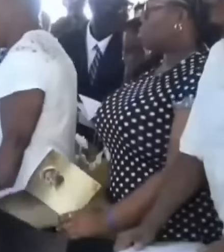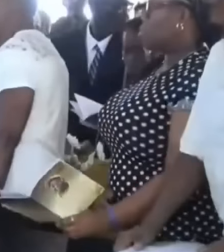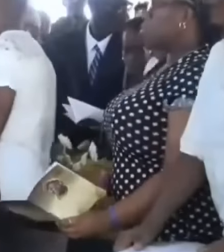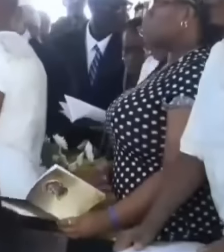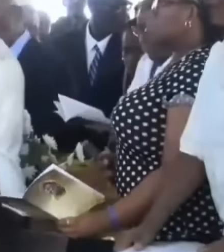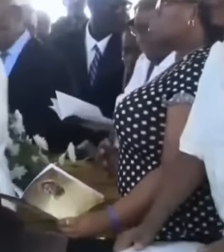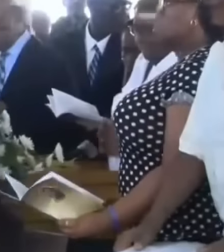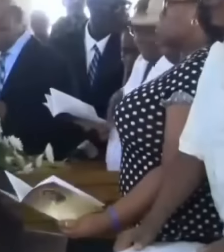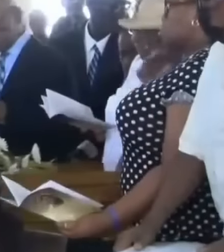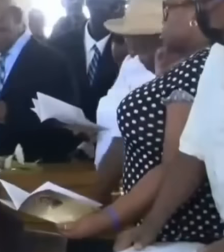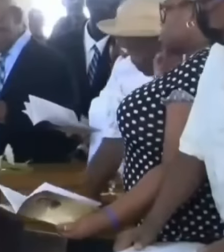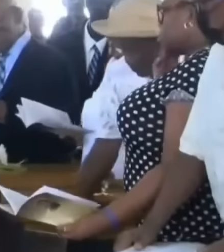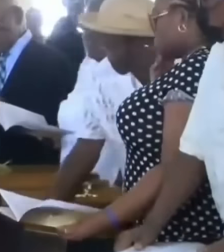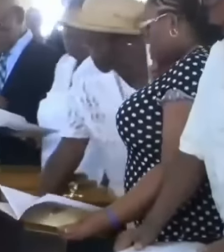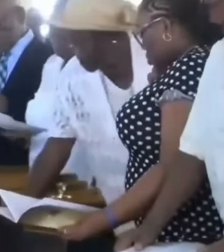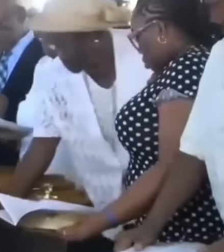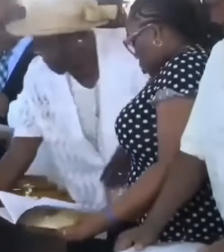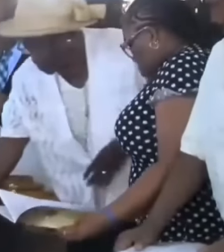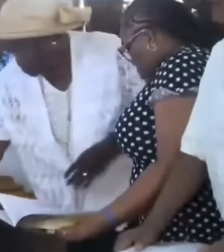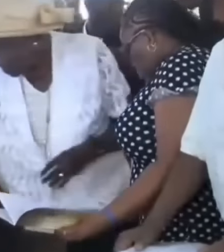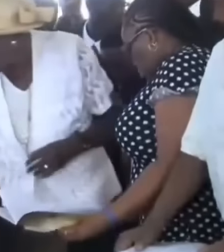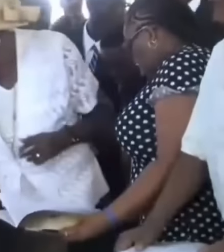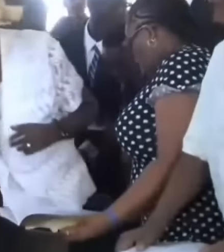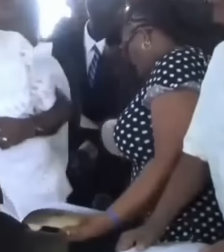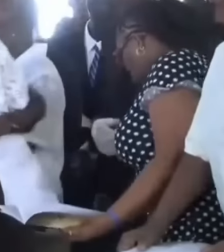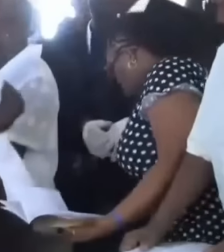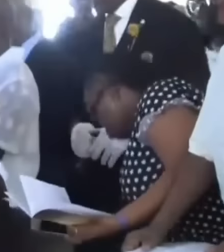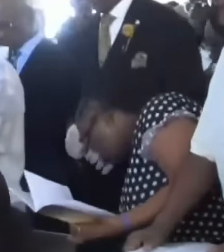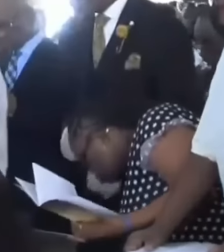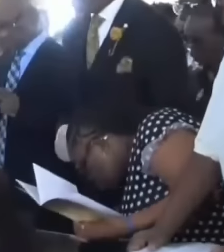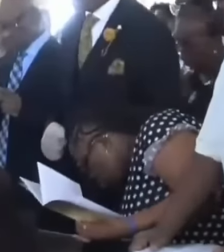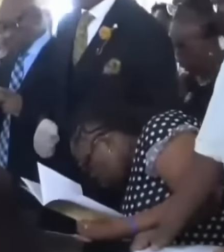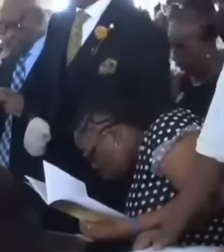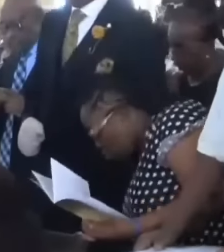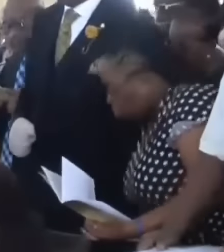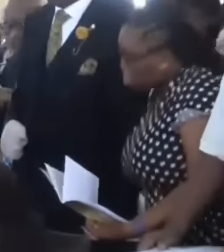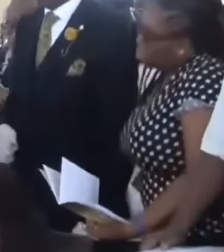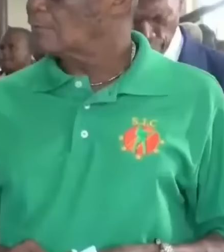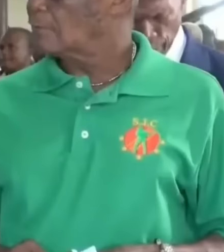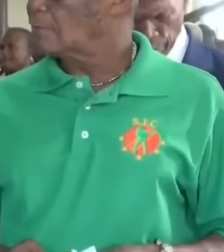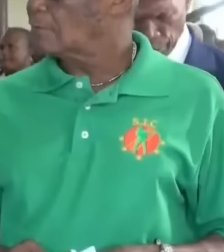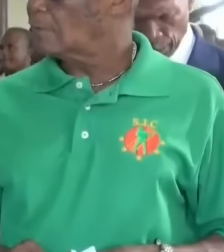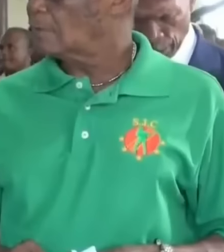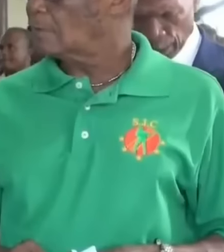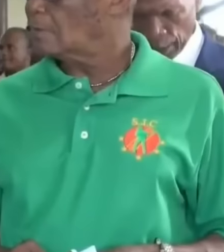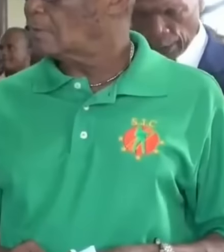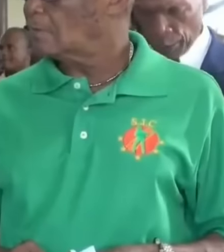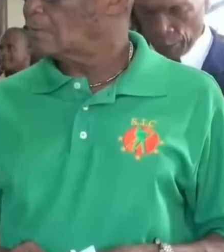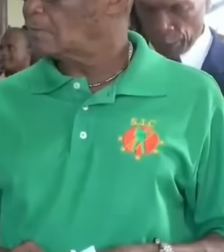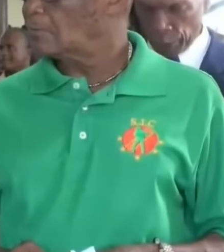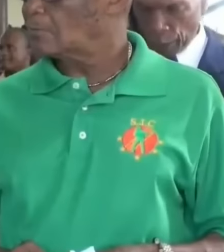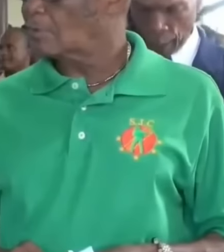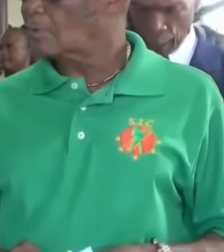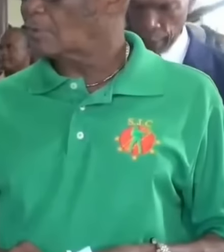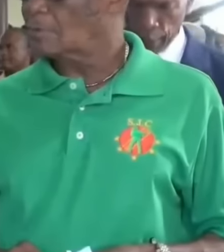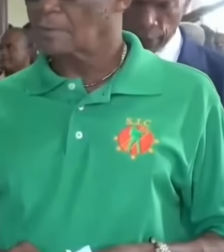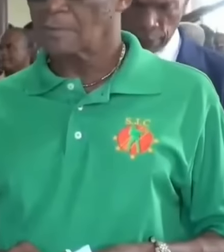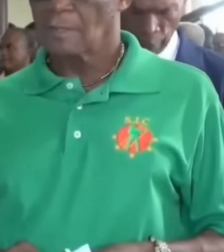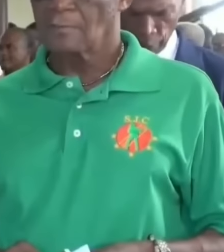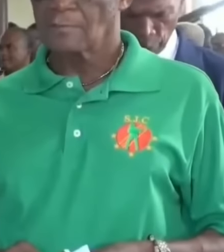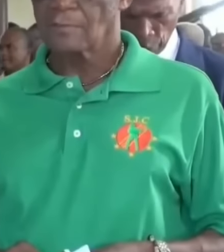of scores from the numerous divisions within the league. Sports Minister Charles Griffith, along with former and present players, as well